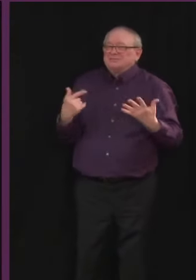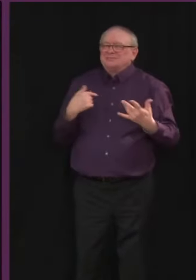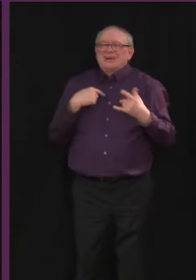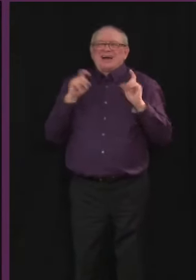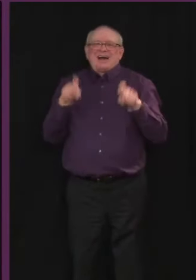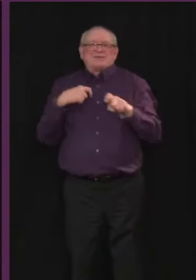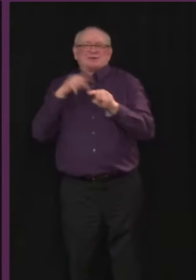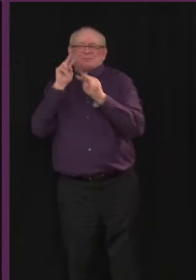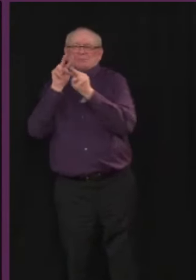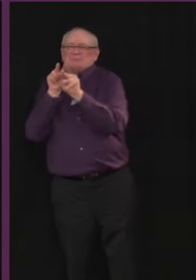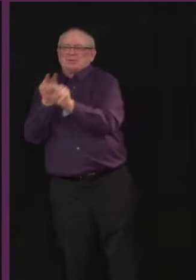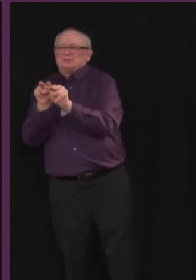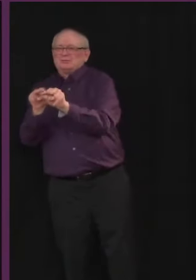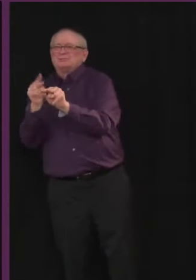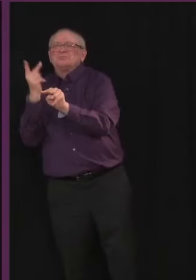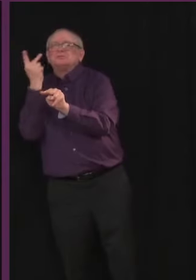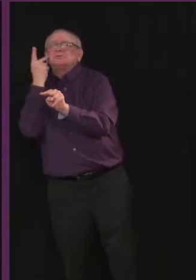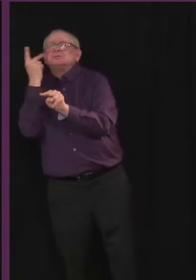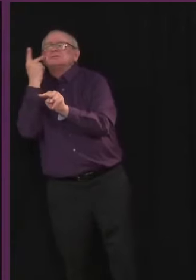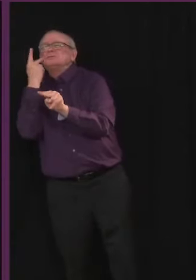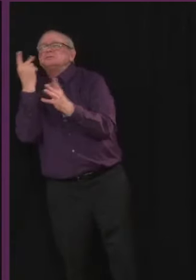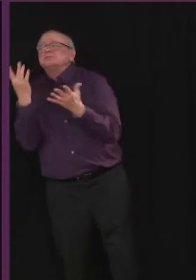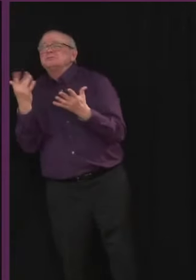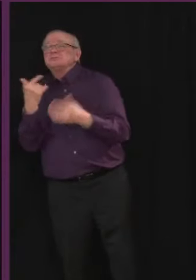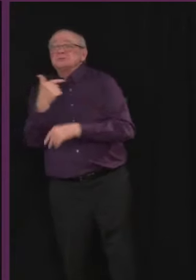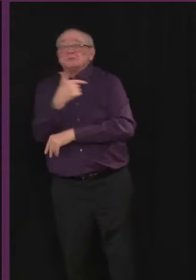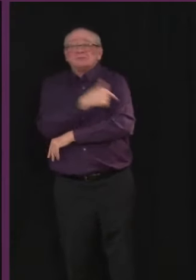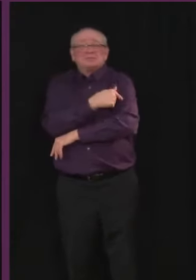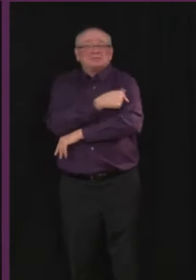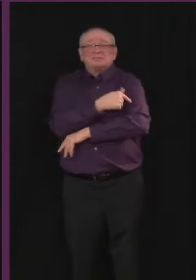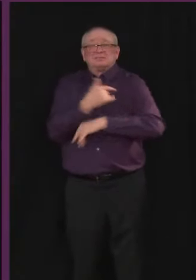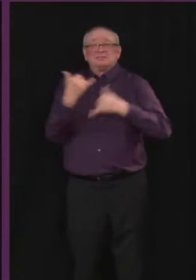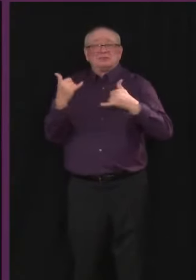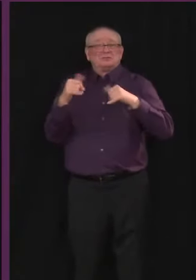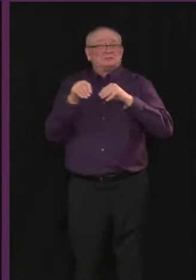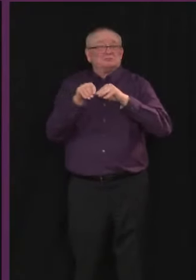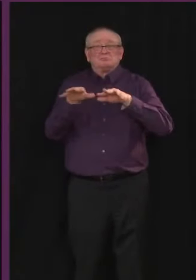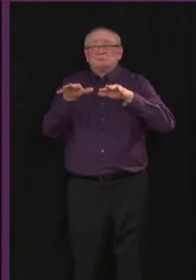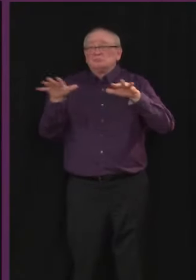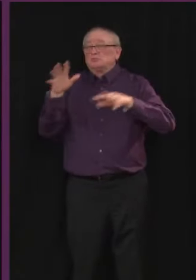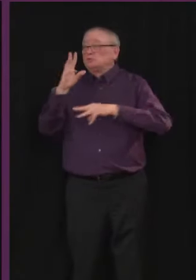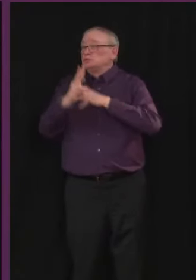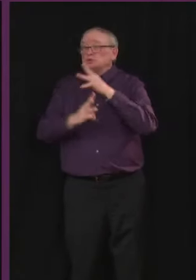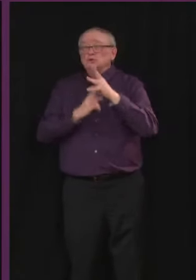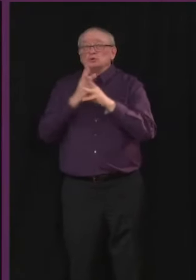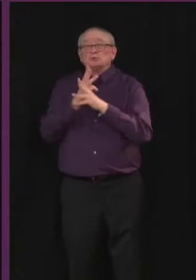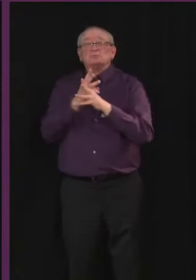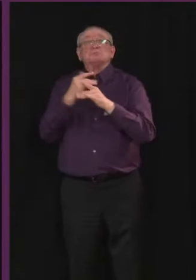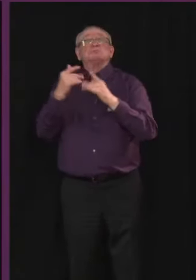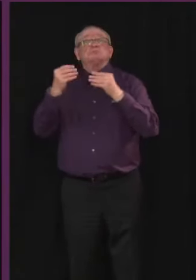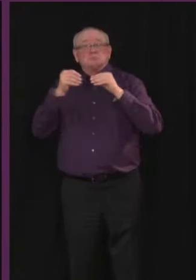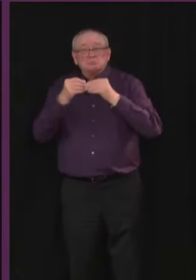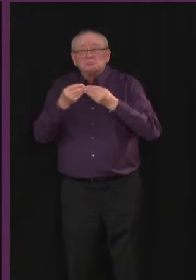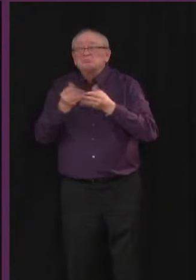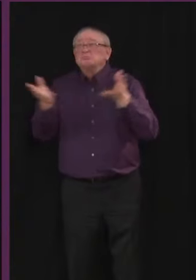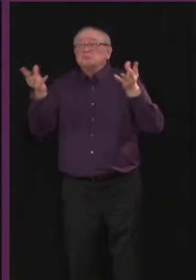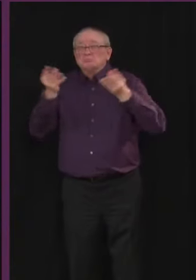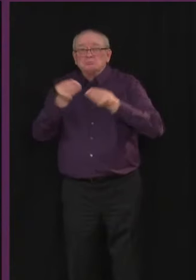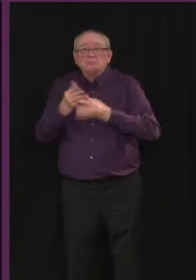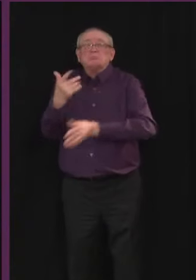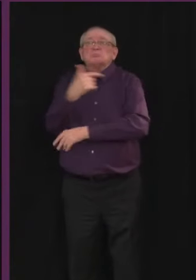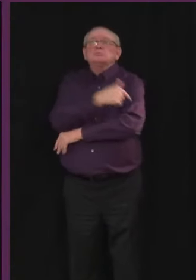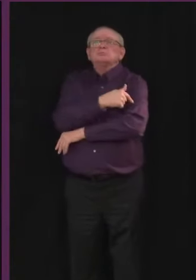the vaccines roll out around the world to understand the impact that vaccines have on the ability of a vaccinated person to